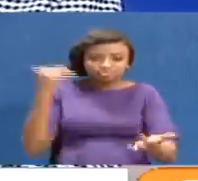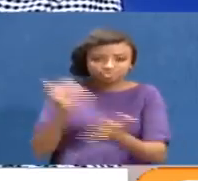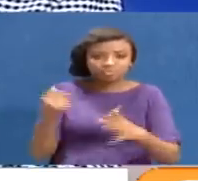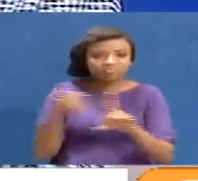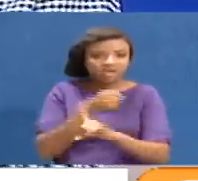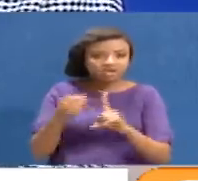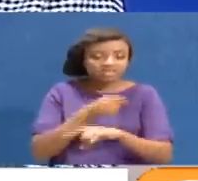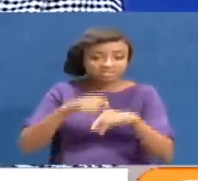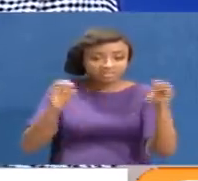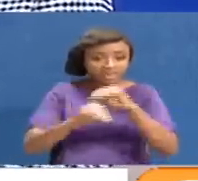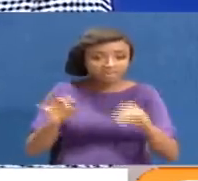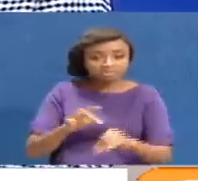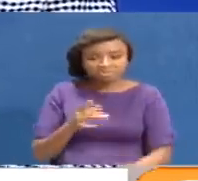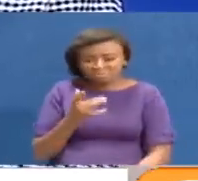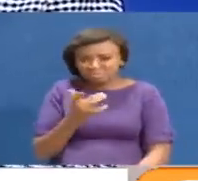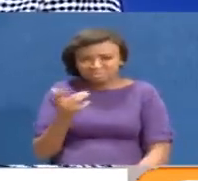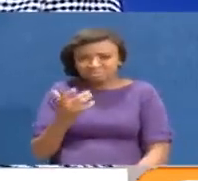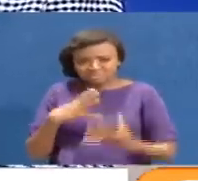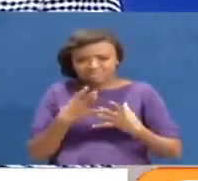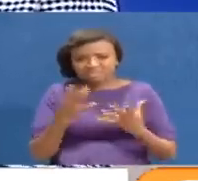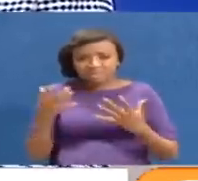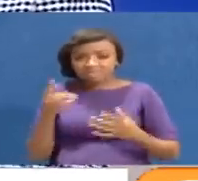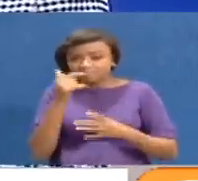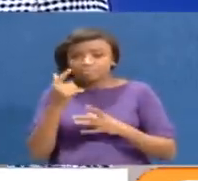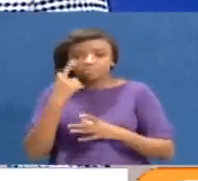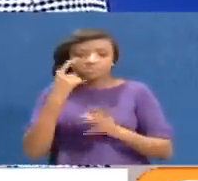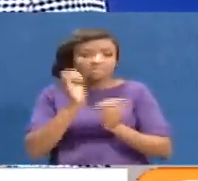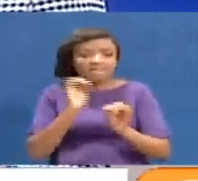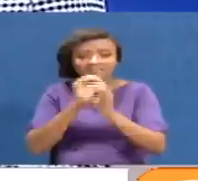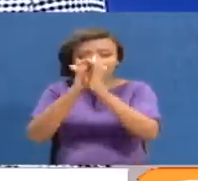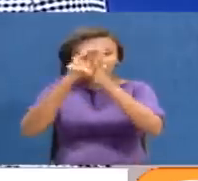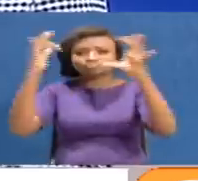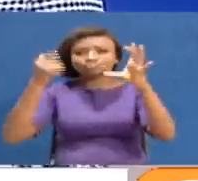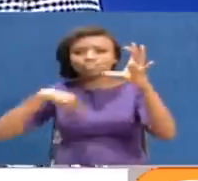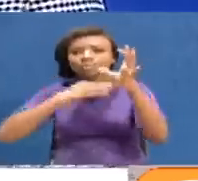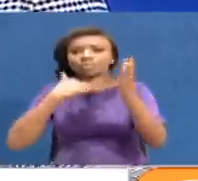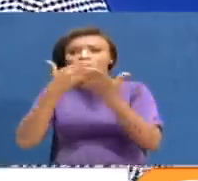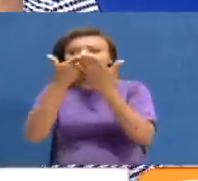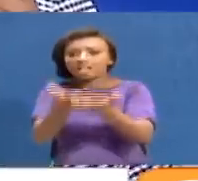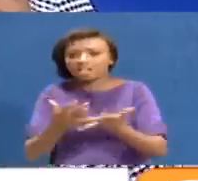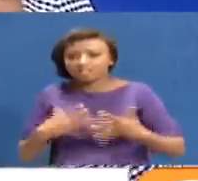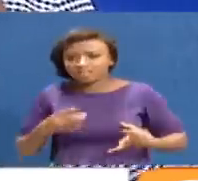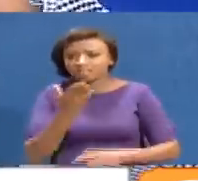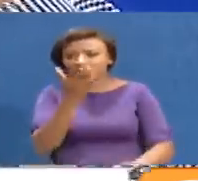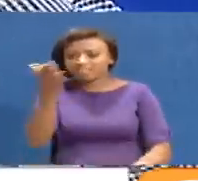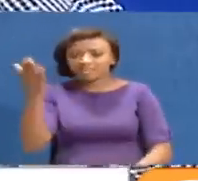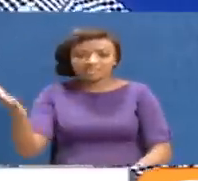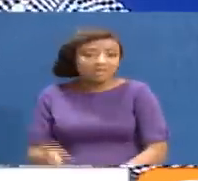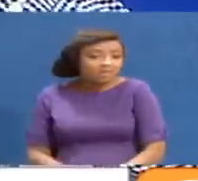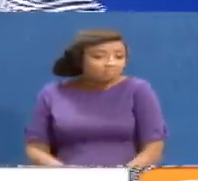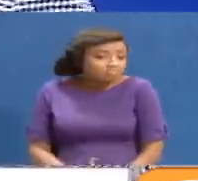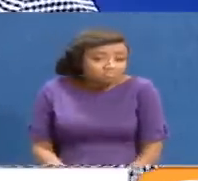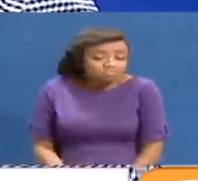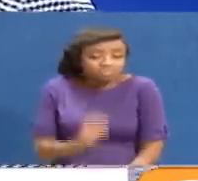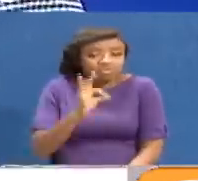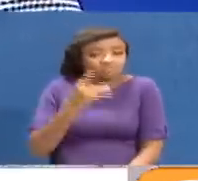right? Who would not see the bigger picture in terms of we want to help the youth, right? Once you look